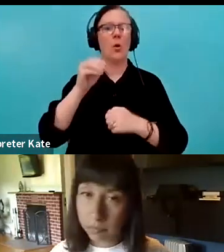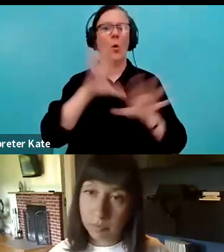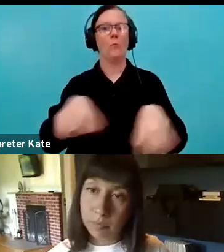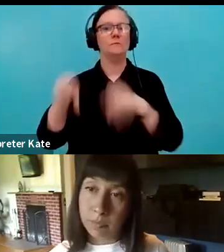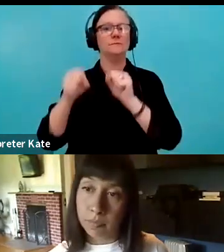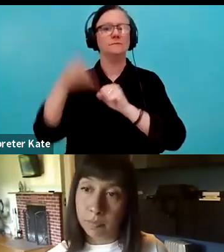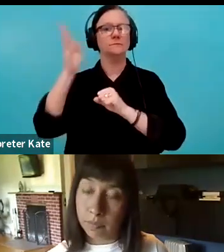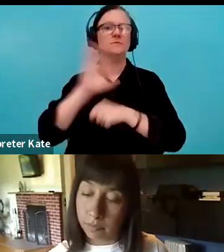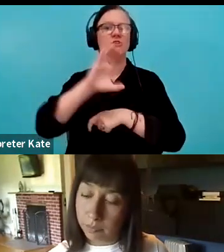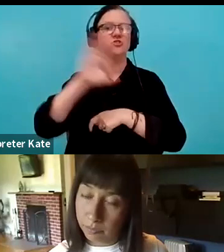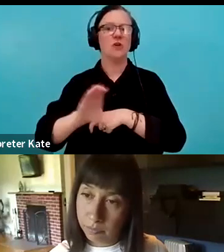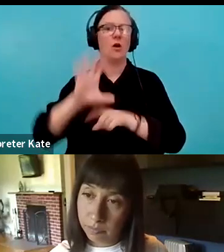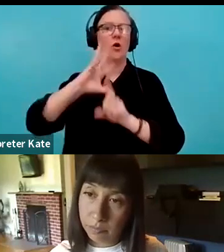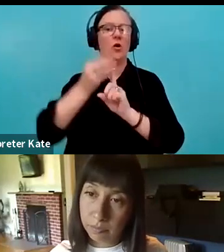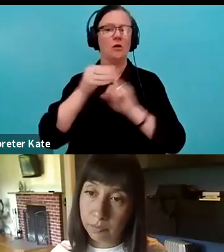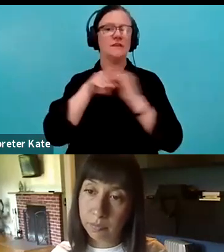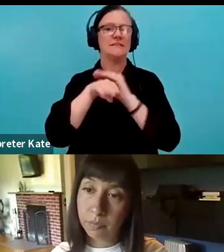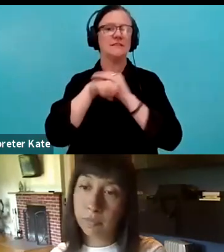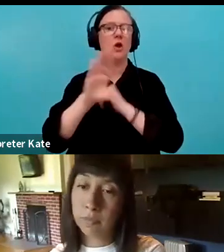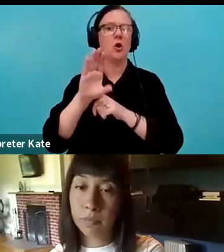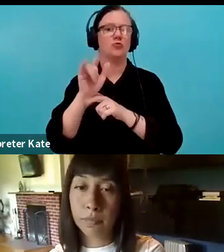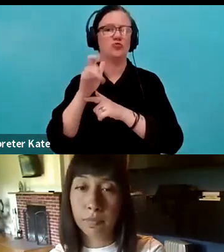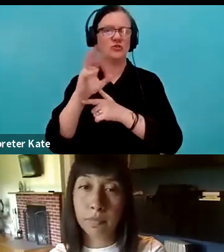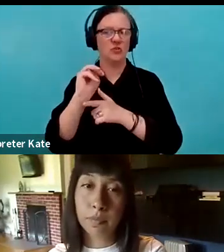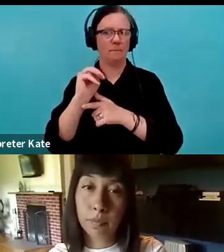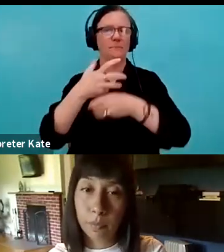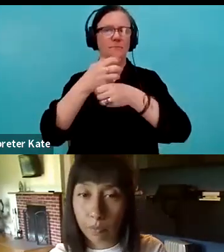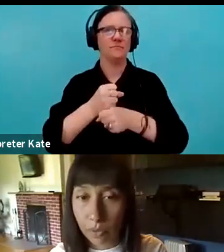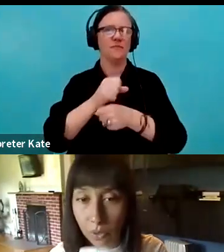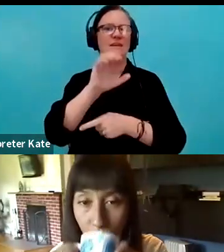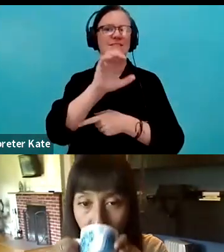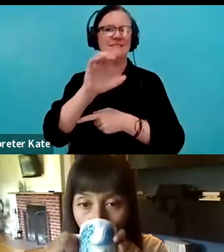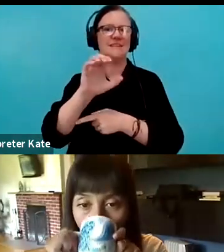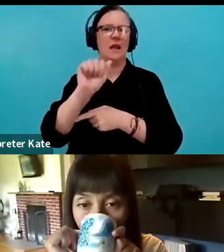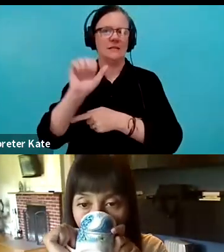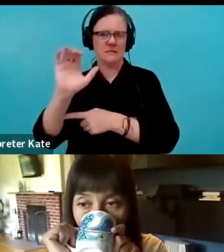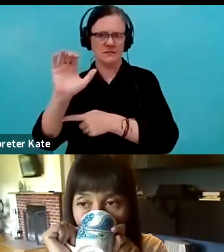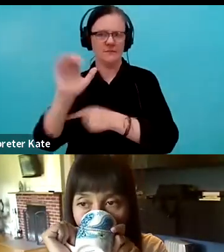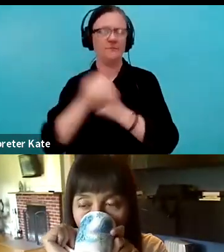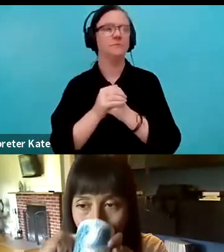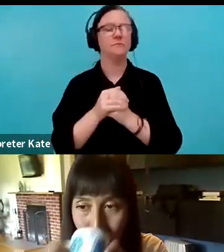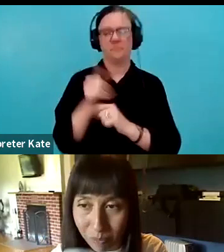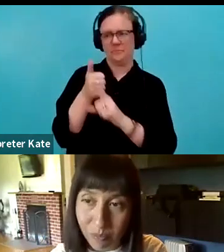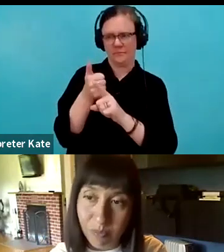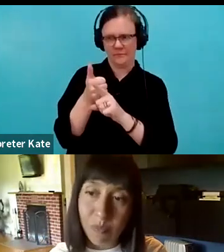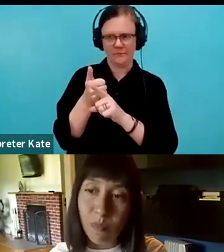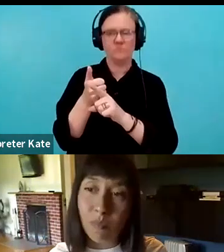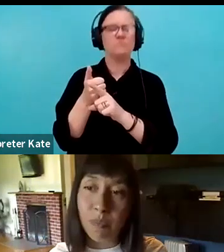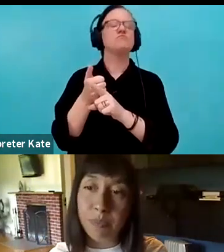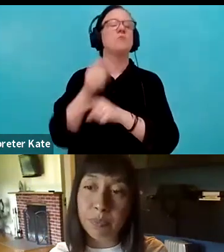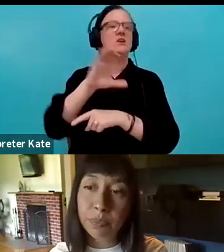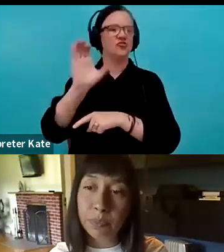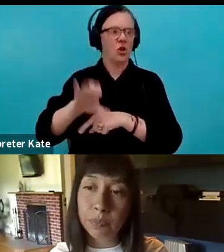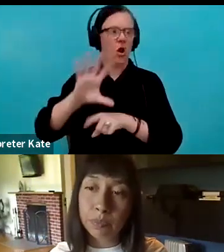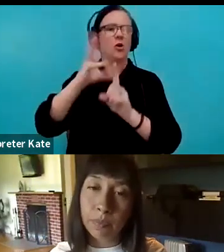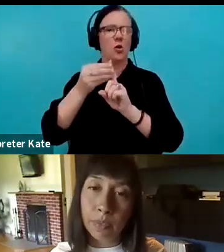Chicago Cultural Accessibility Consortium, otherwise known as CCAC. CCAC works to empower Chicago's